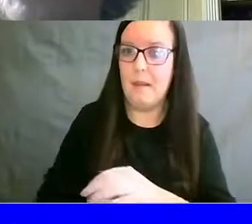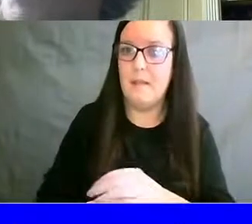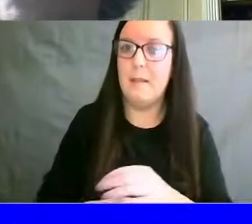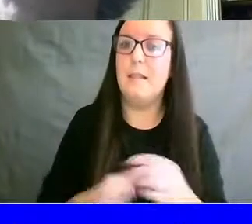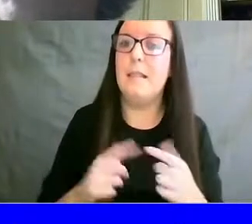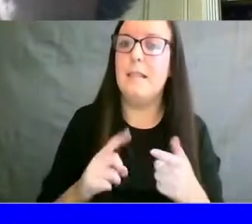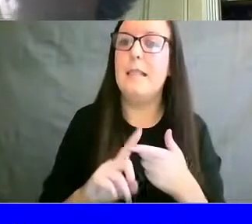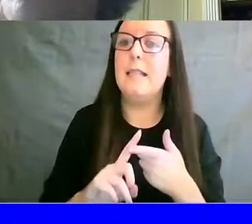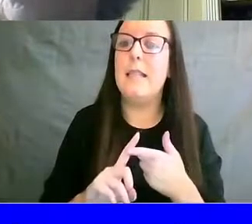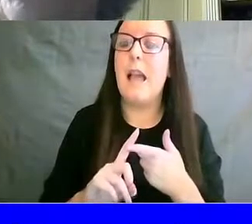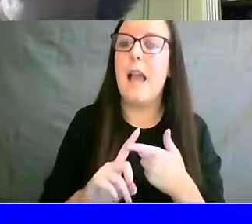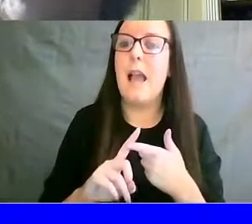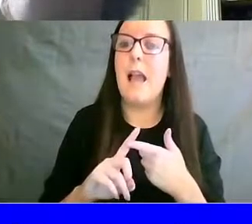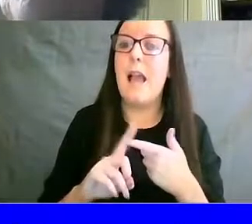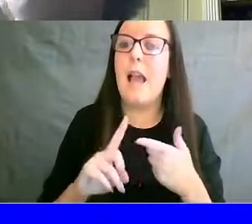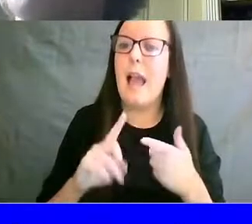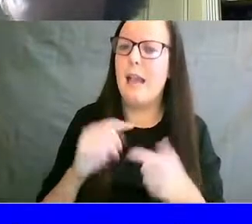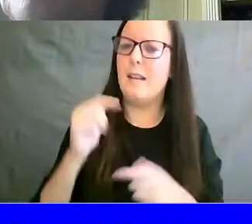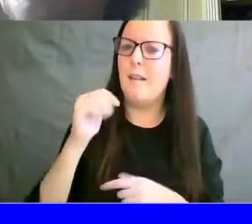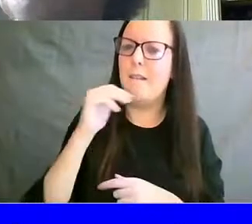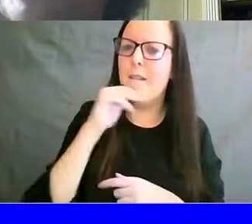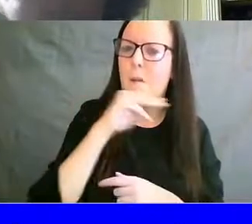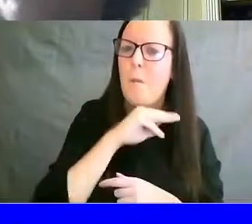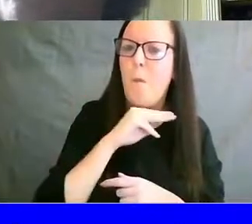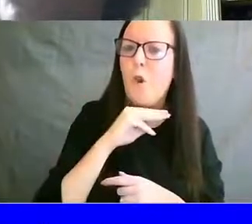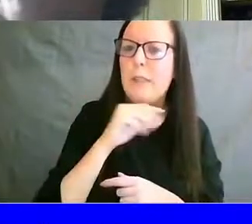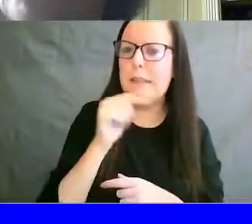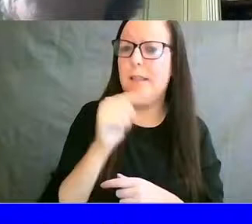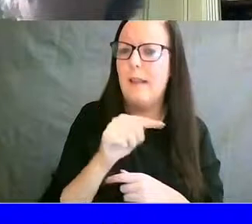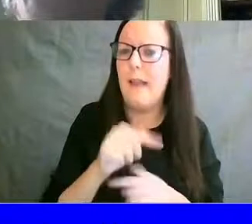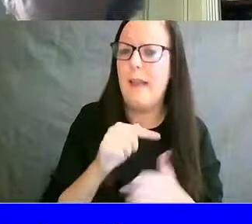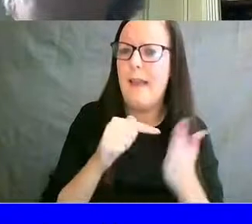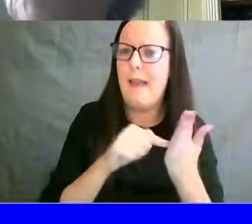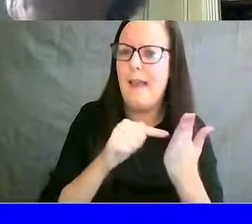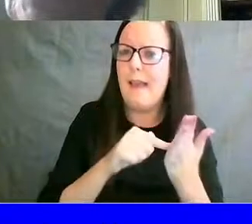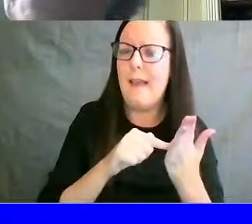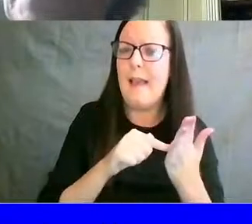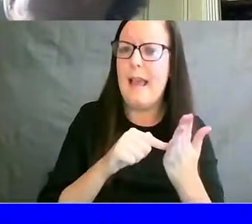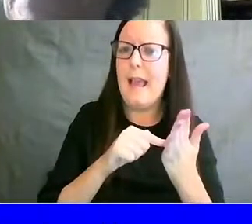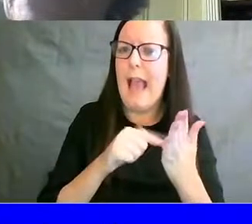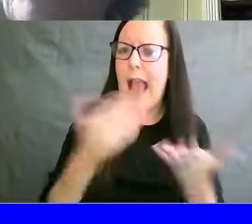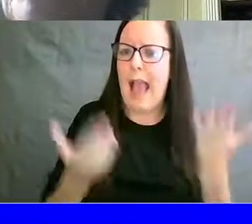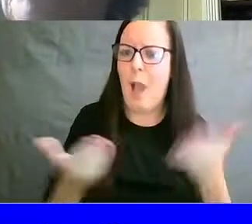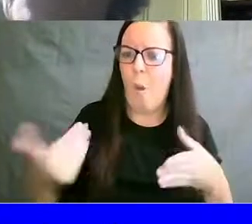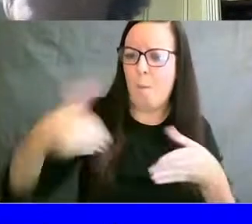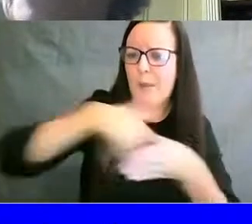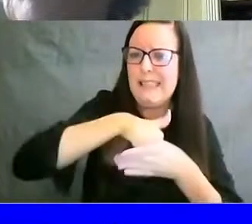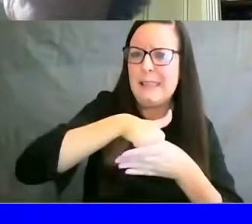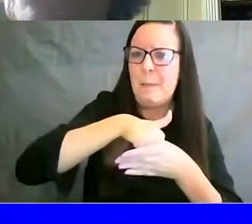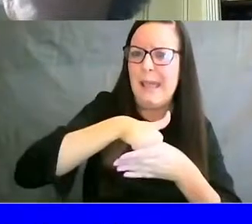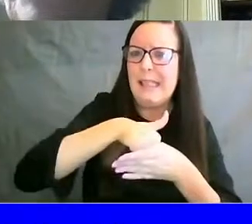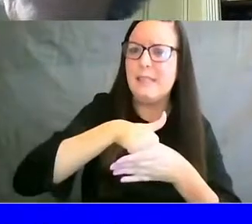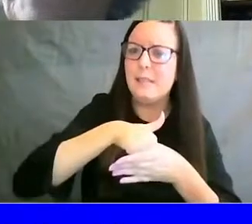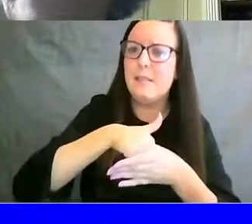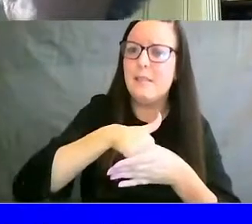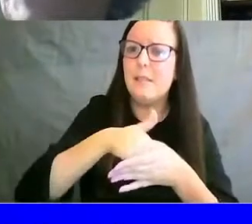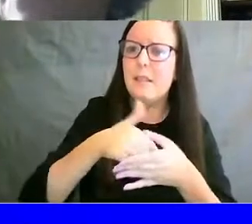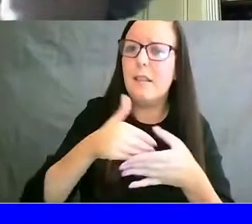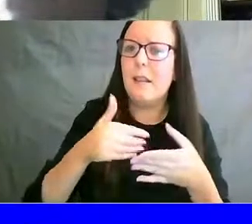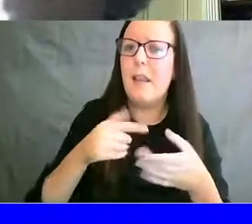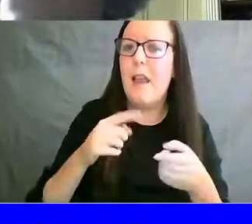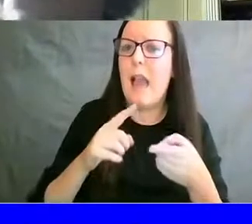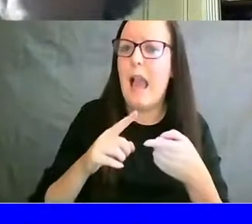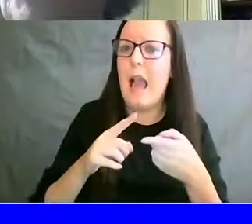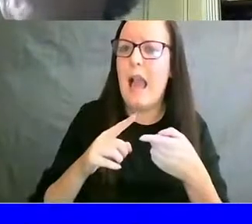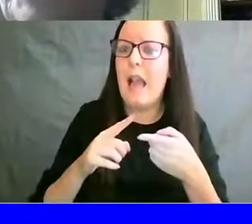with others. But very importantly, of course, there is the issue of participation, regardless of